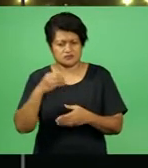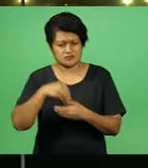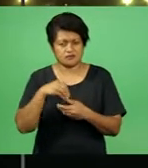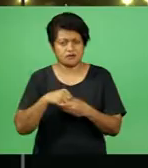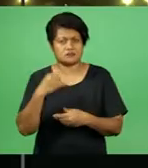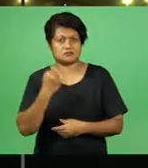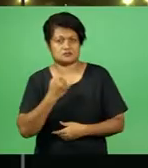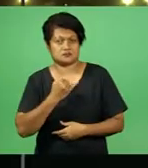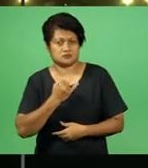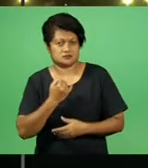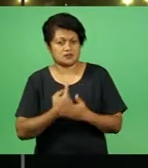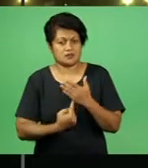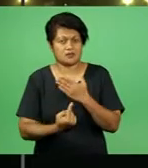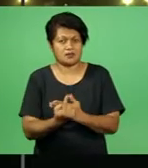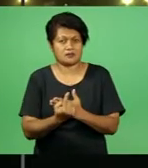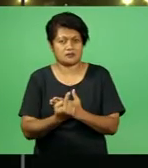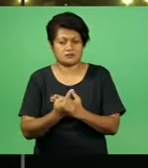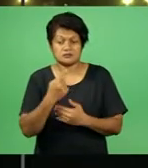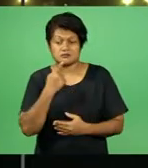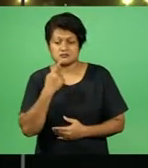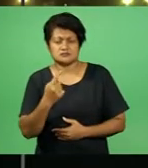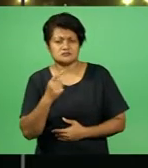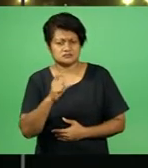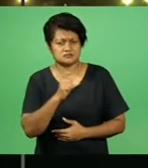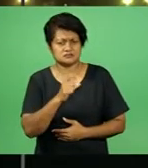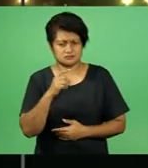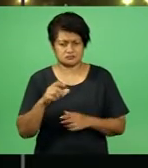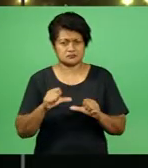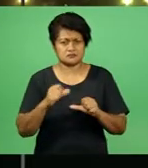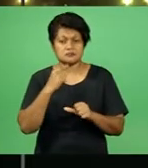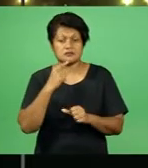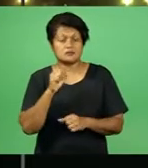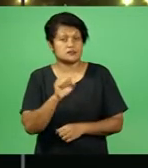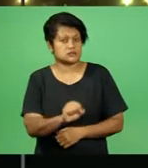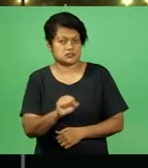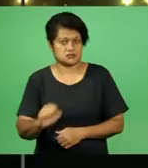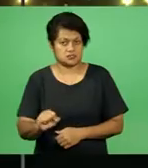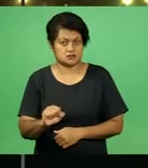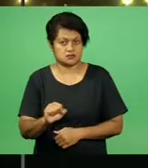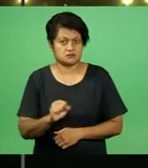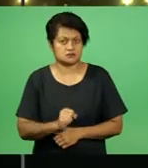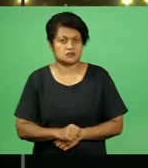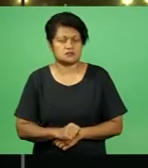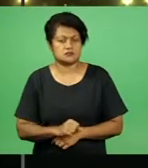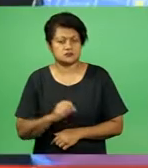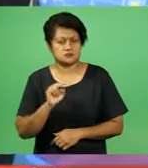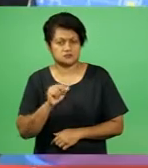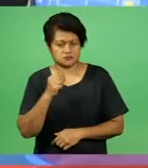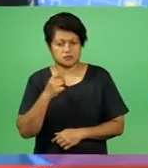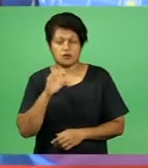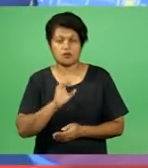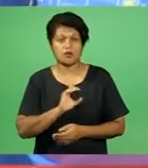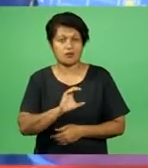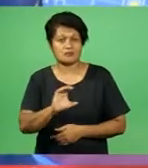ACCF Chief Executive Parvez Akbar says some of these are serious cases that need to be addressed. The Commission is recording